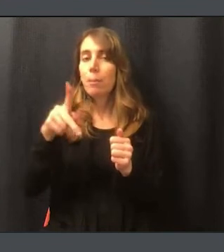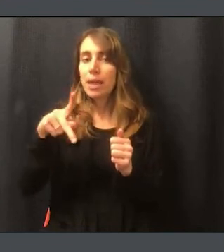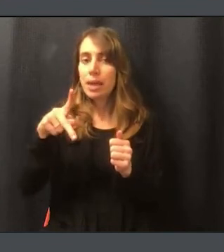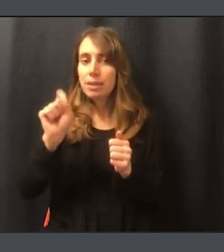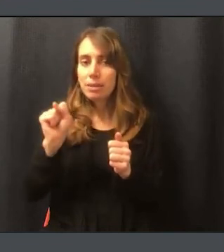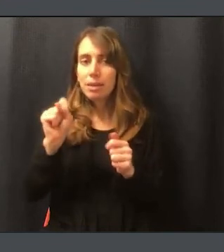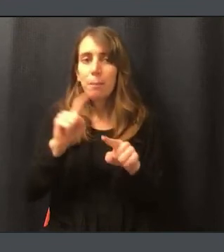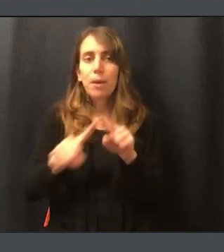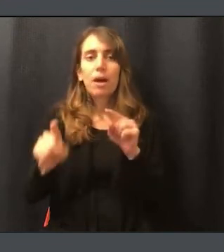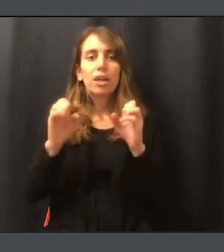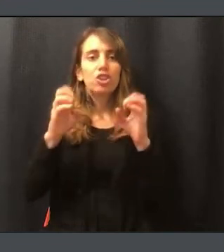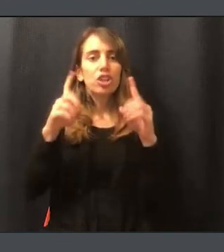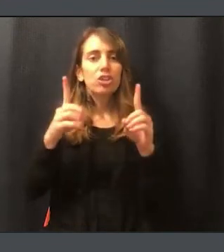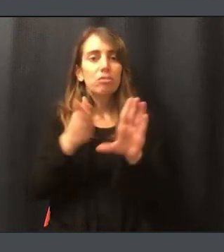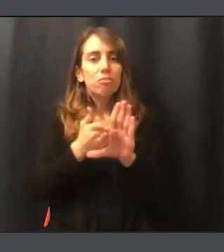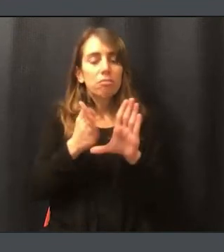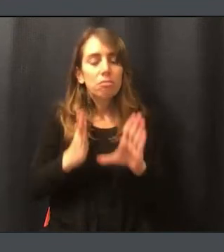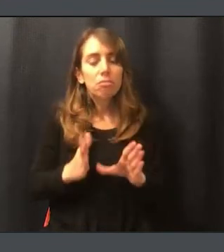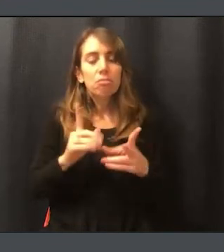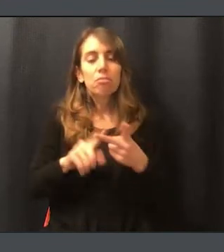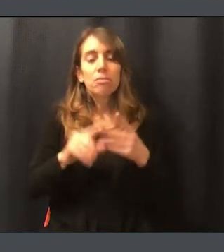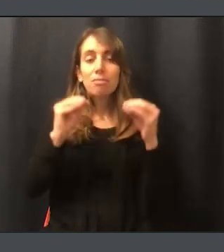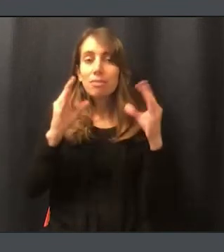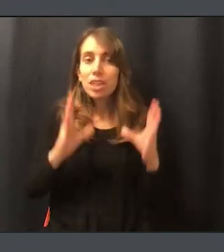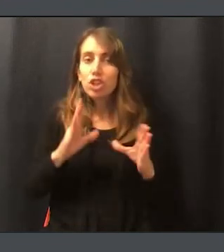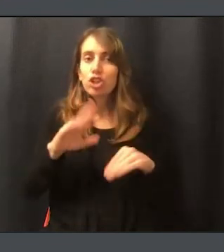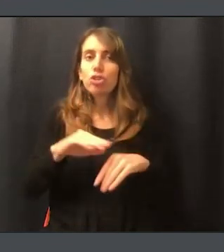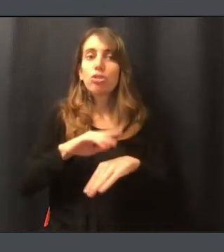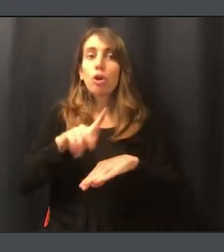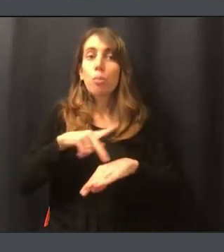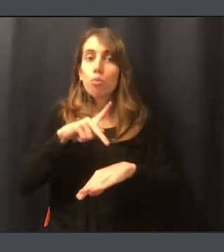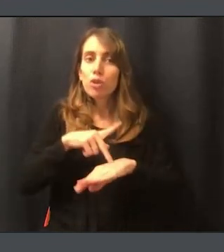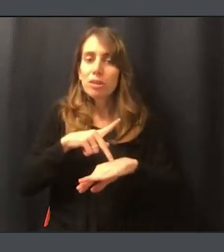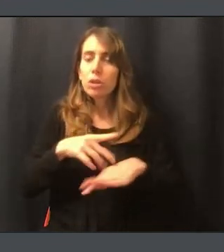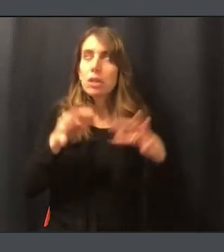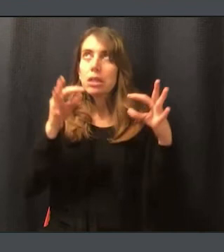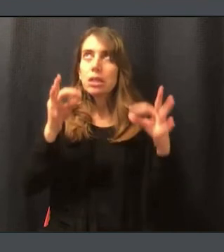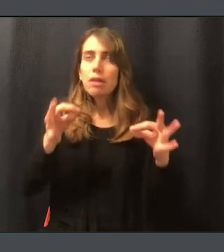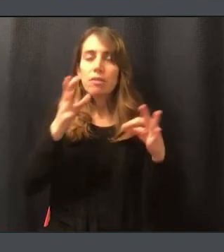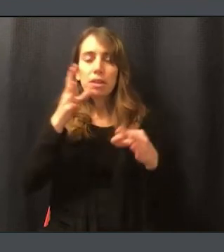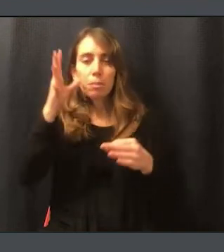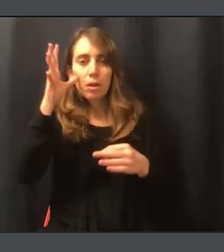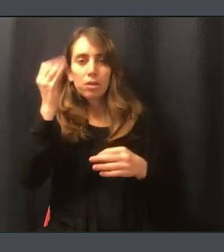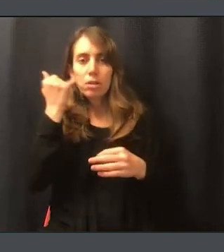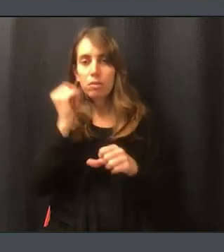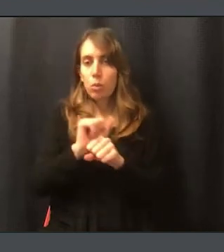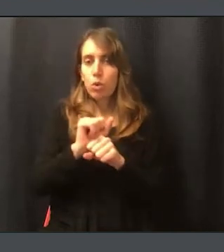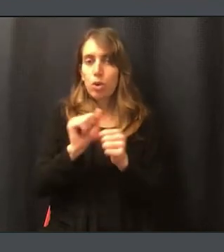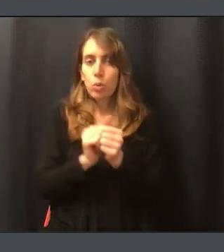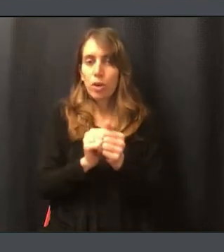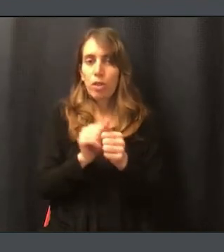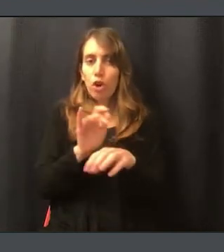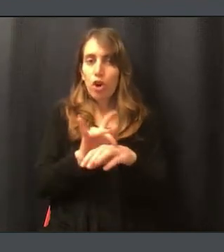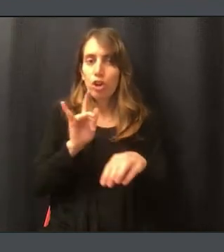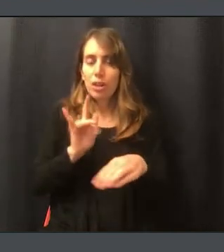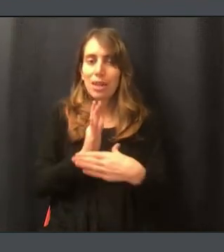psychologists, teachers, principals, definitely parents if you're working obviously in early intervention.